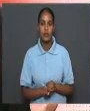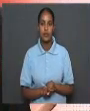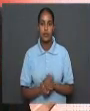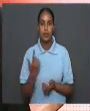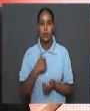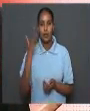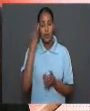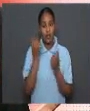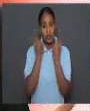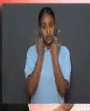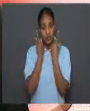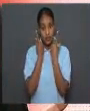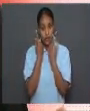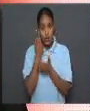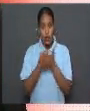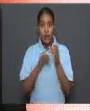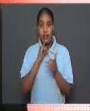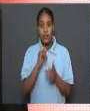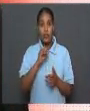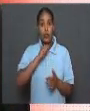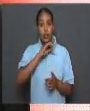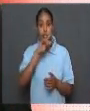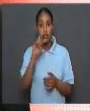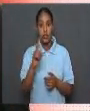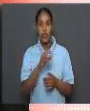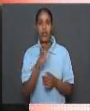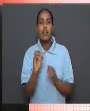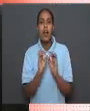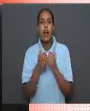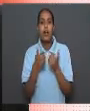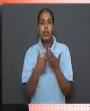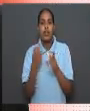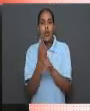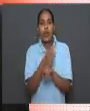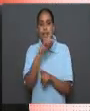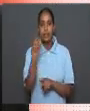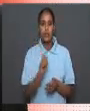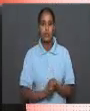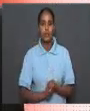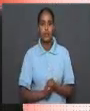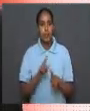We now understand what corrosion is and how it occurs.